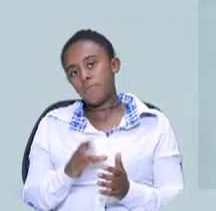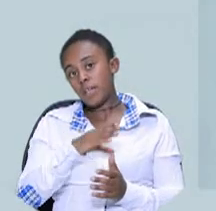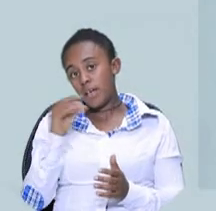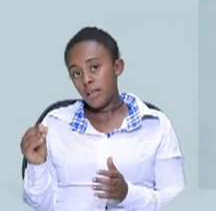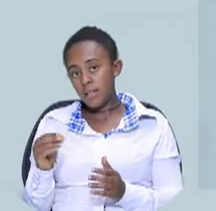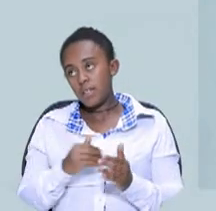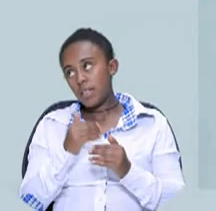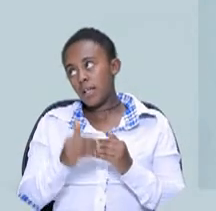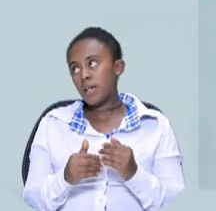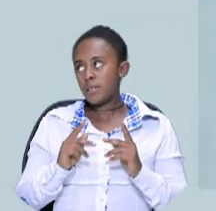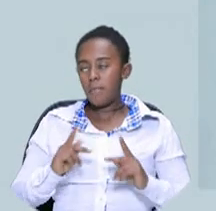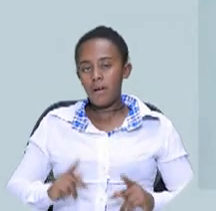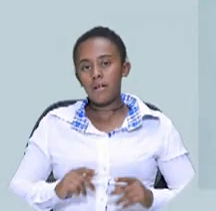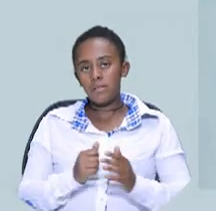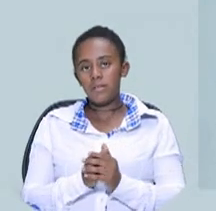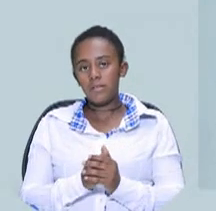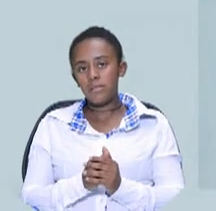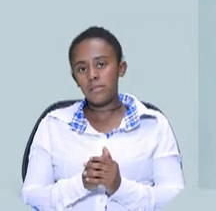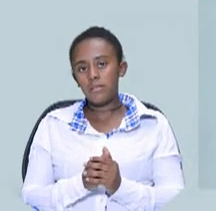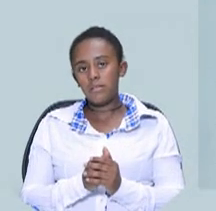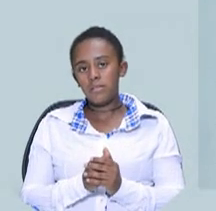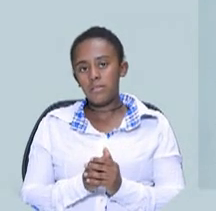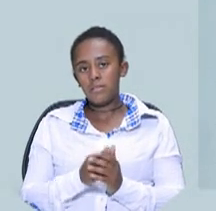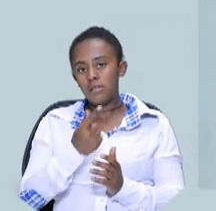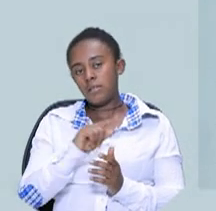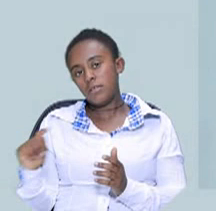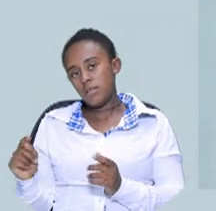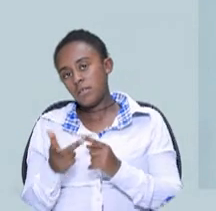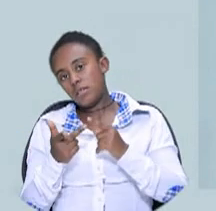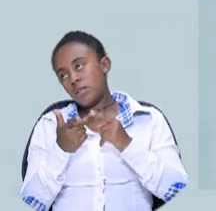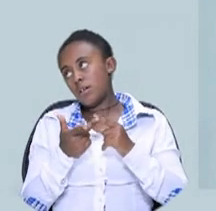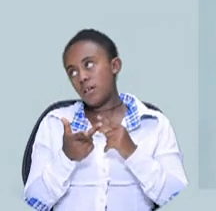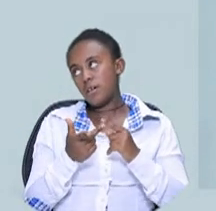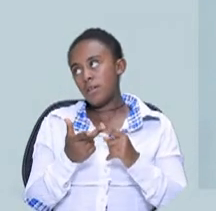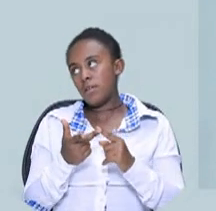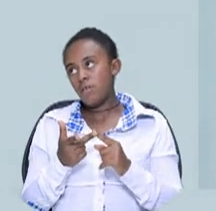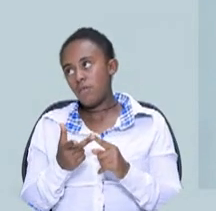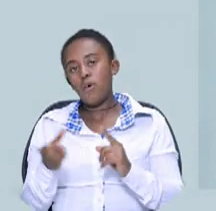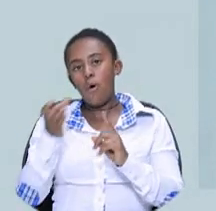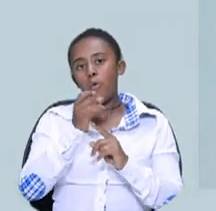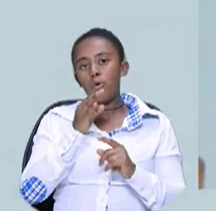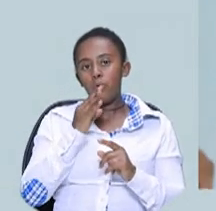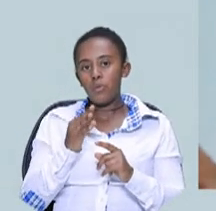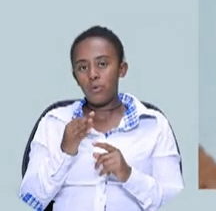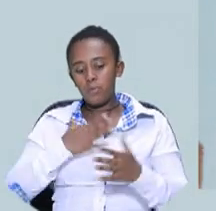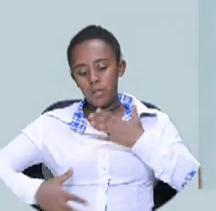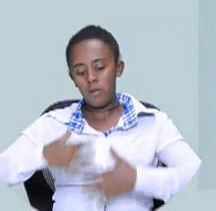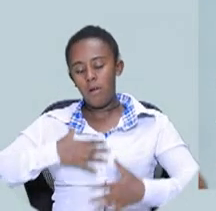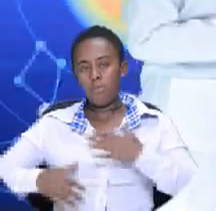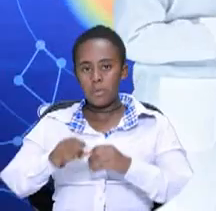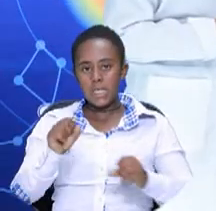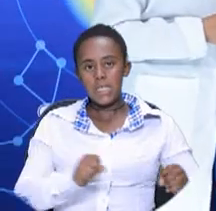And the next part that we are going to see is the third component of the circulatory